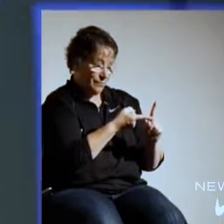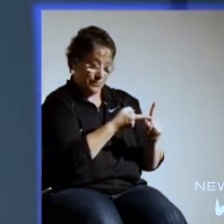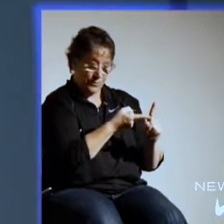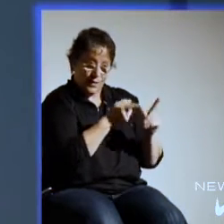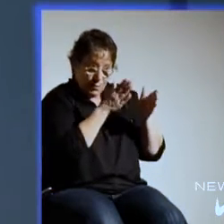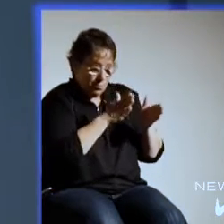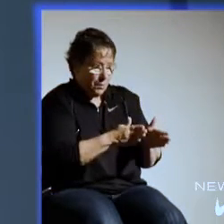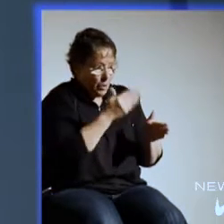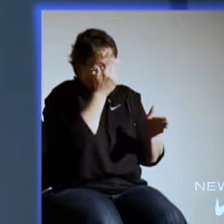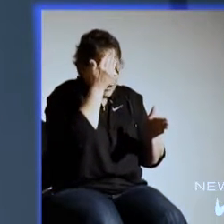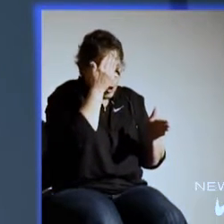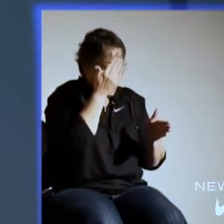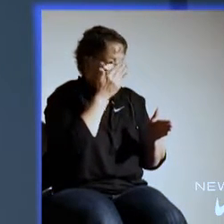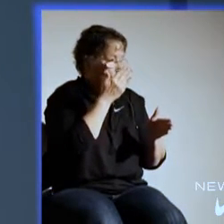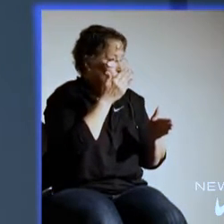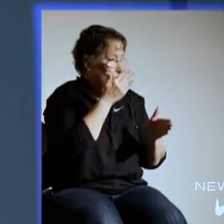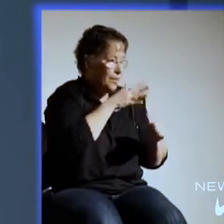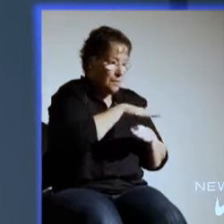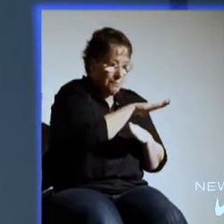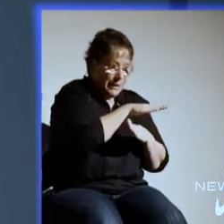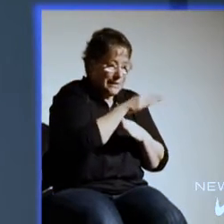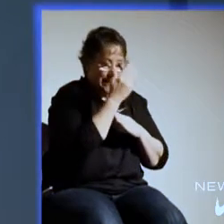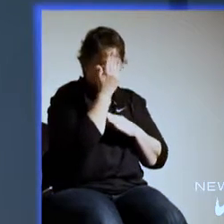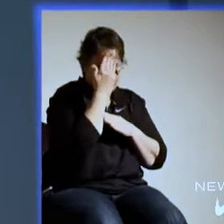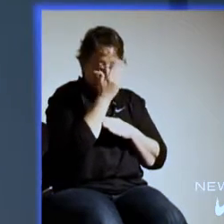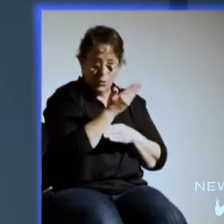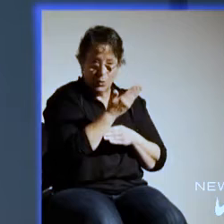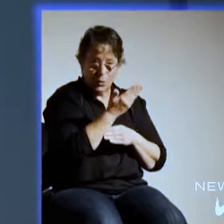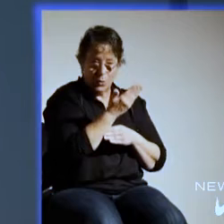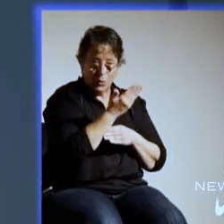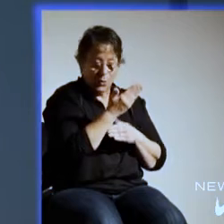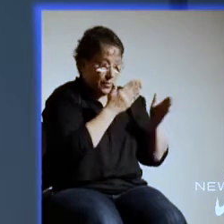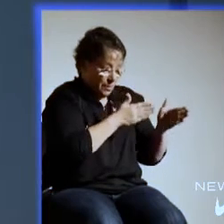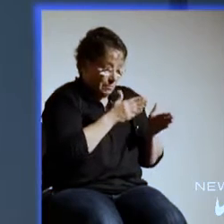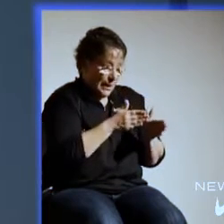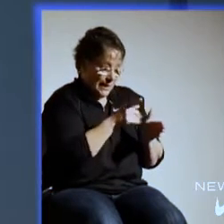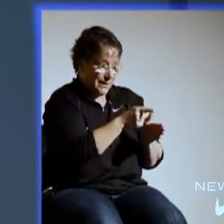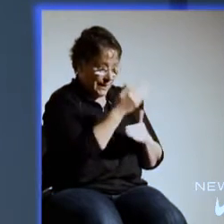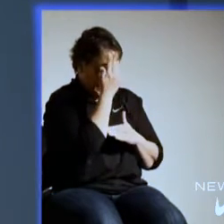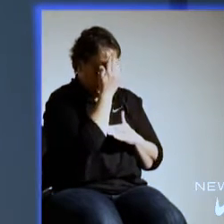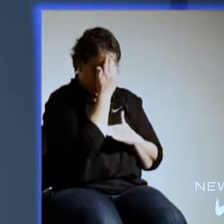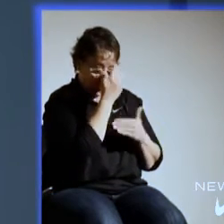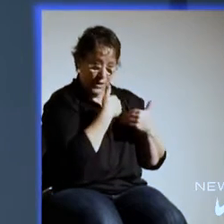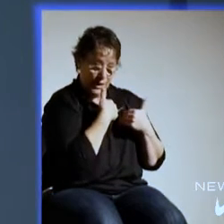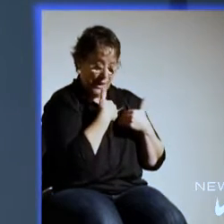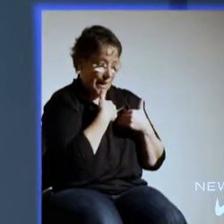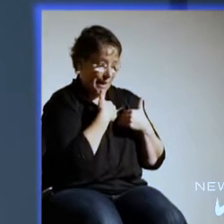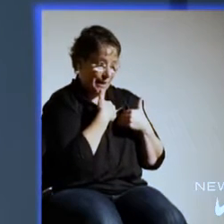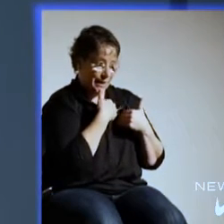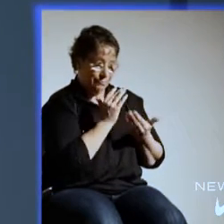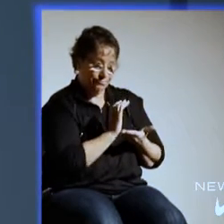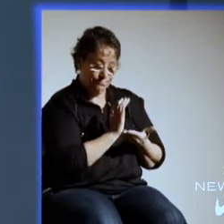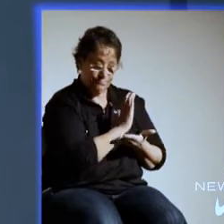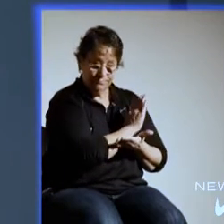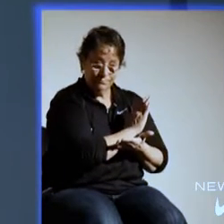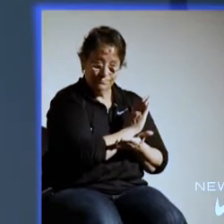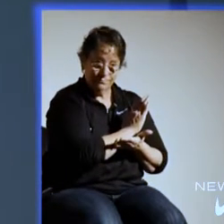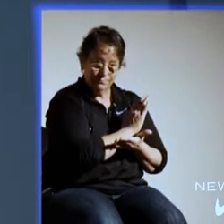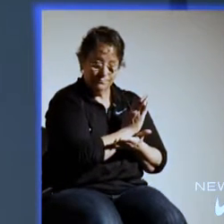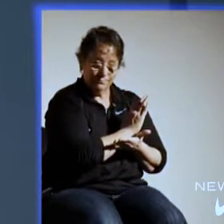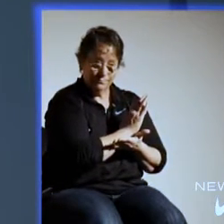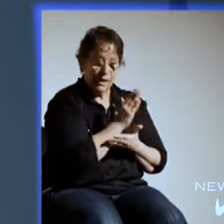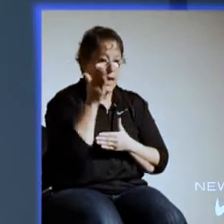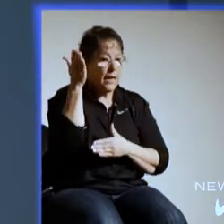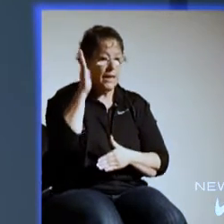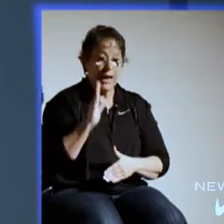knew, the places he knew, the plan that he knew, God didn't give Abraham the